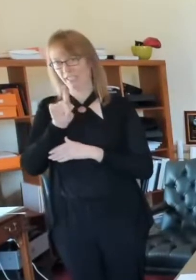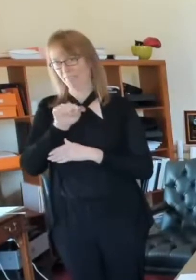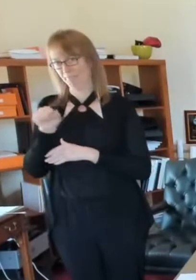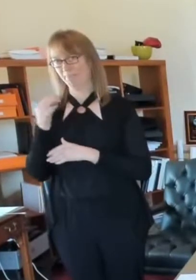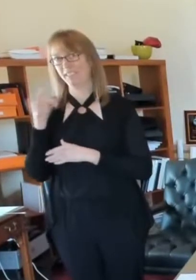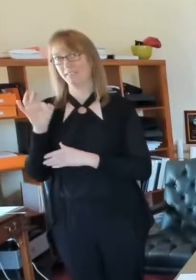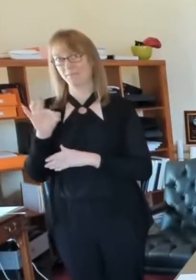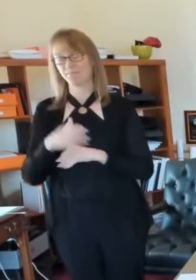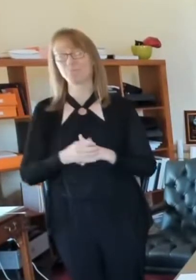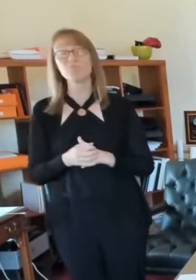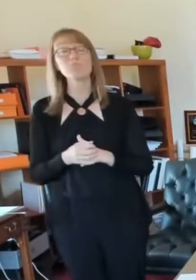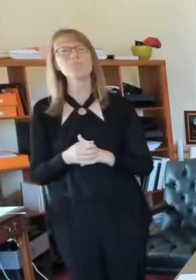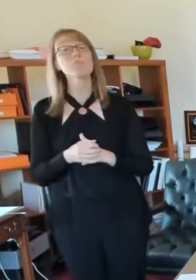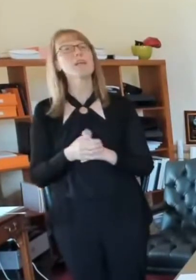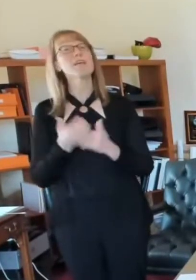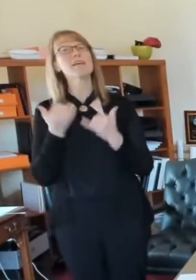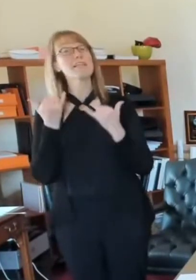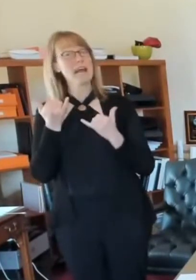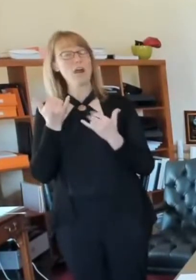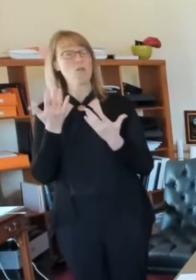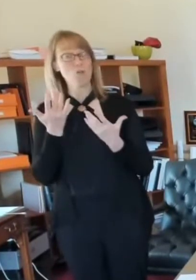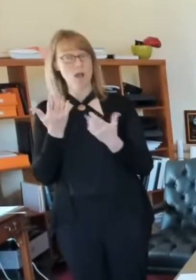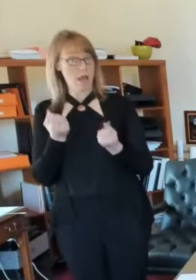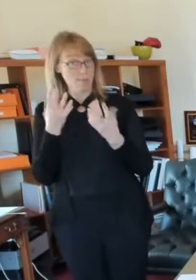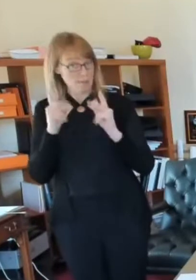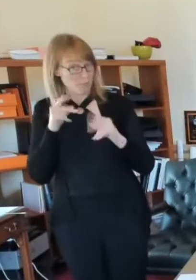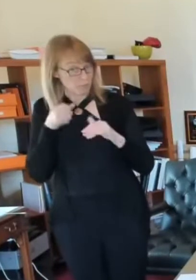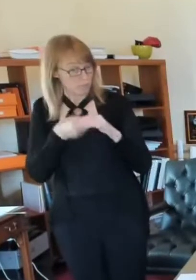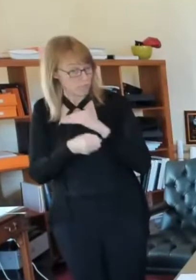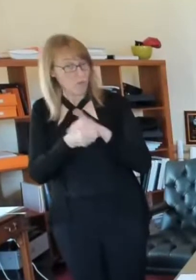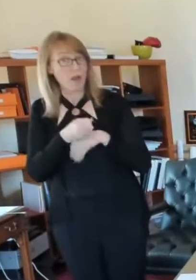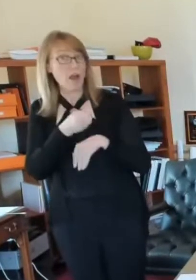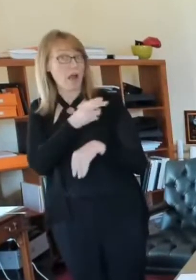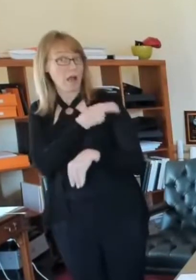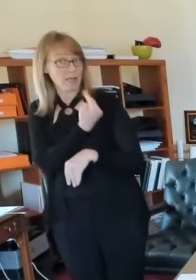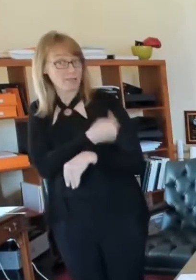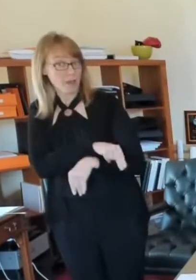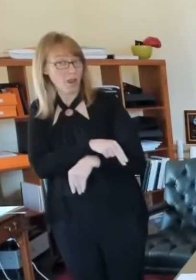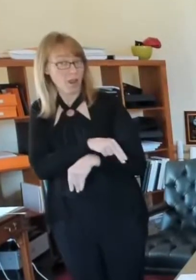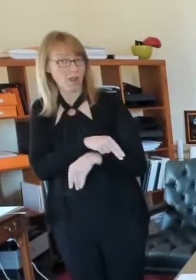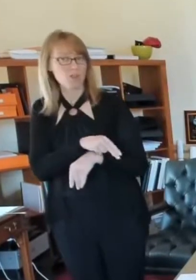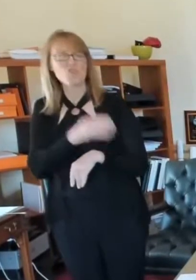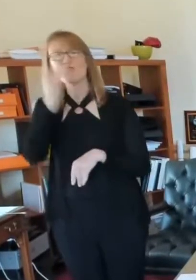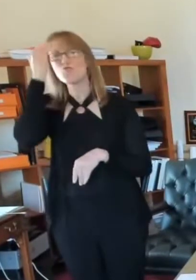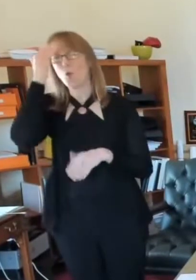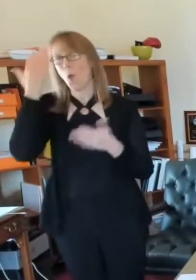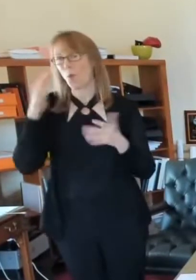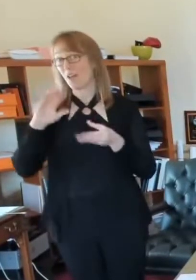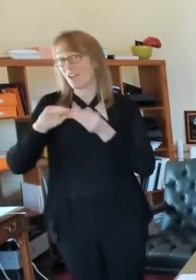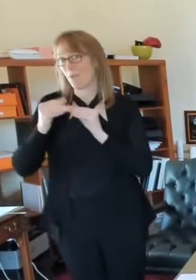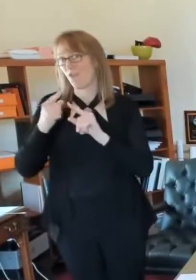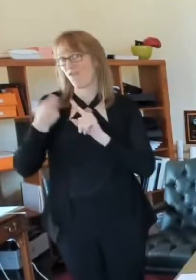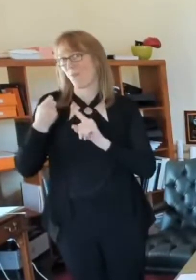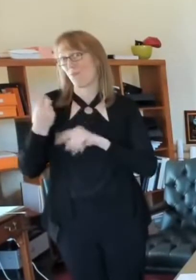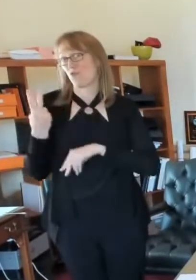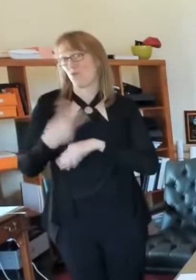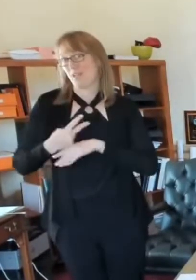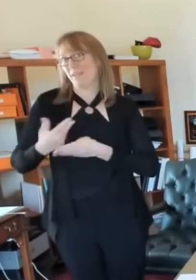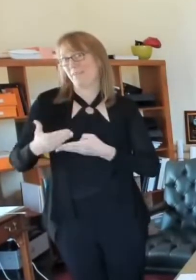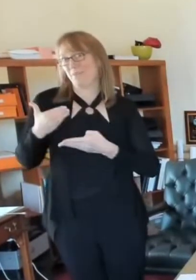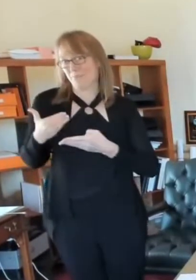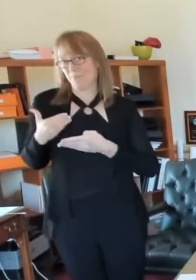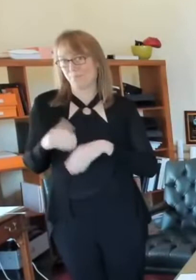at the hospitalization numbers, which I think all of you know by now, lagged 2 days behind. And